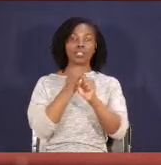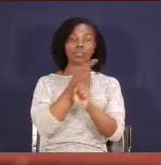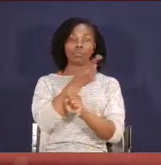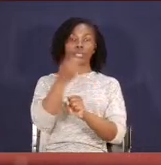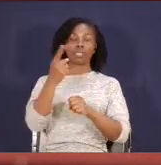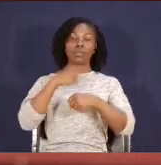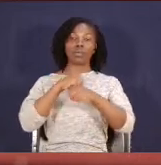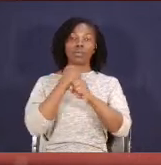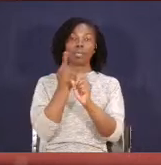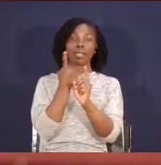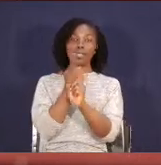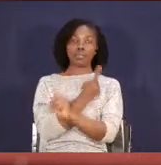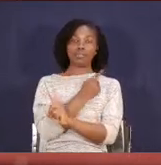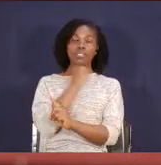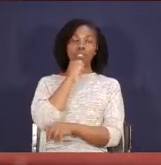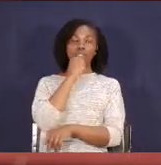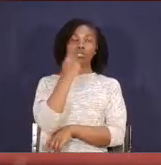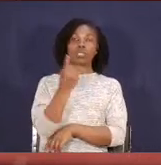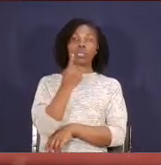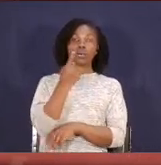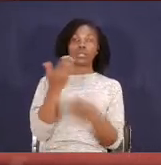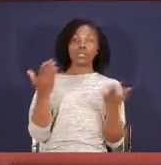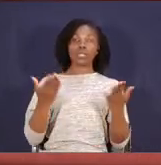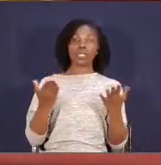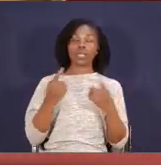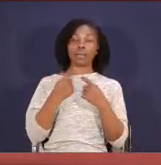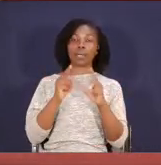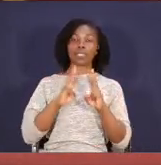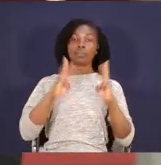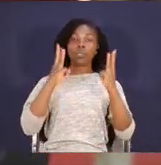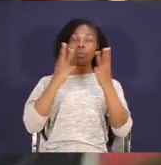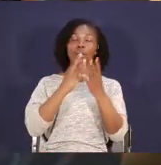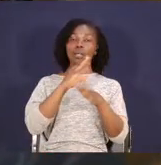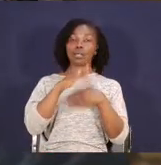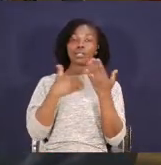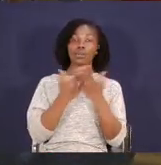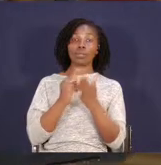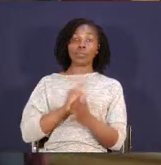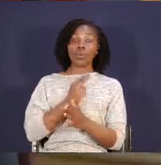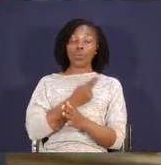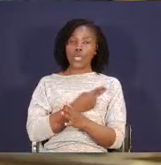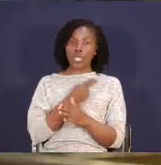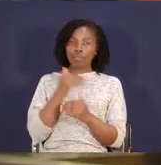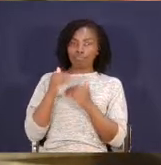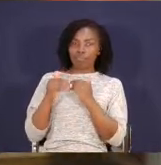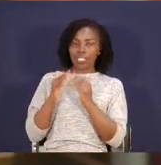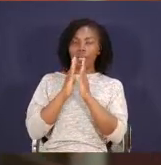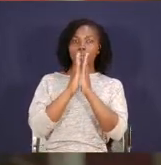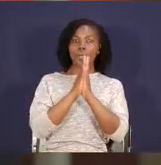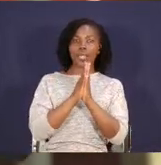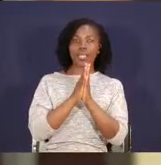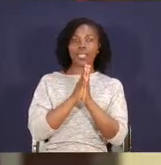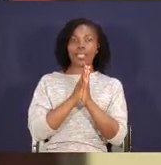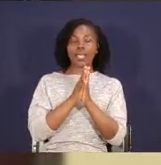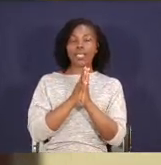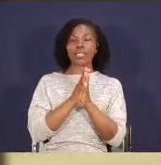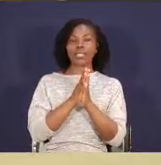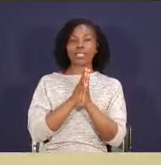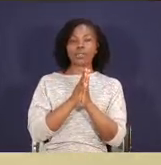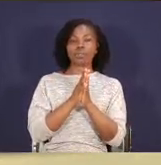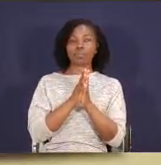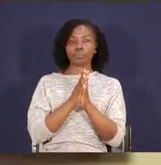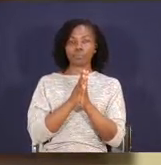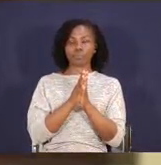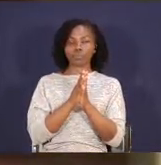not just here, but around the world. We are about to pray, and we revisit the gift, we revisit